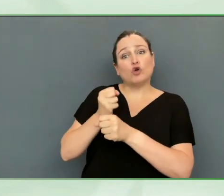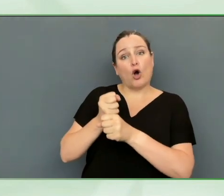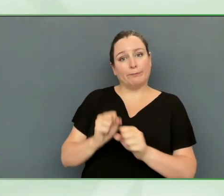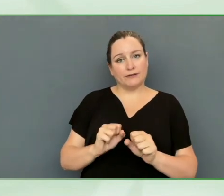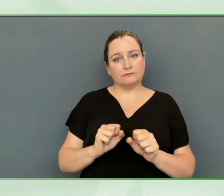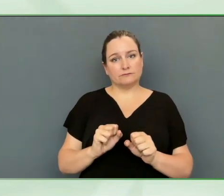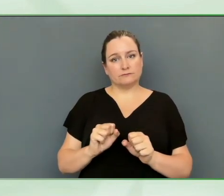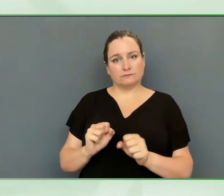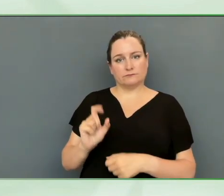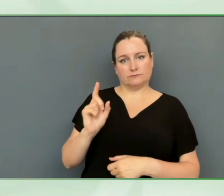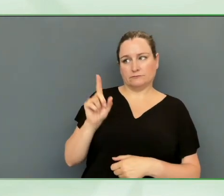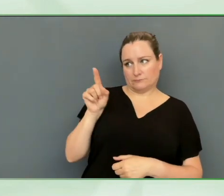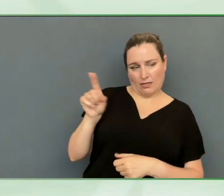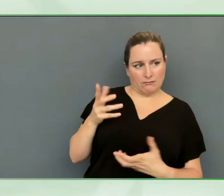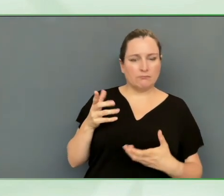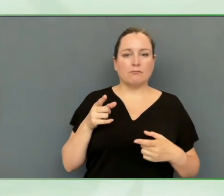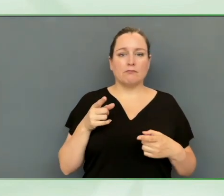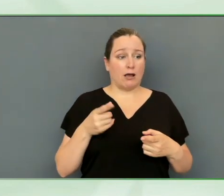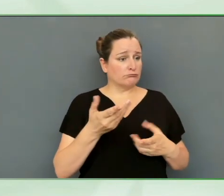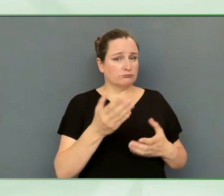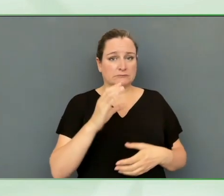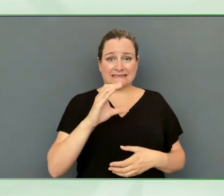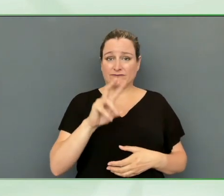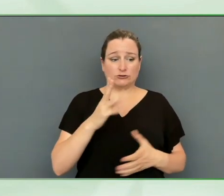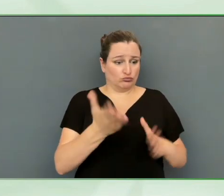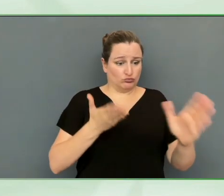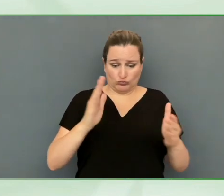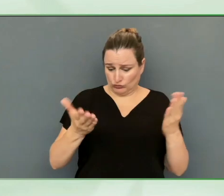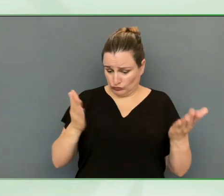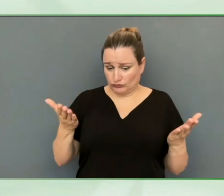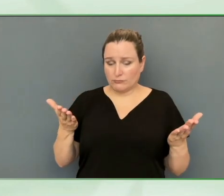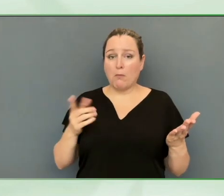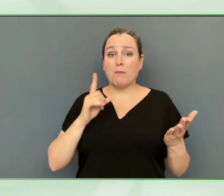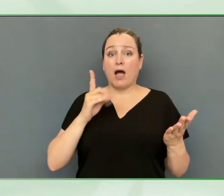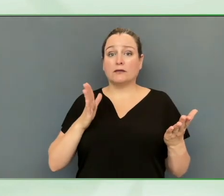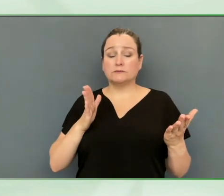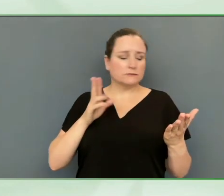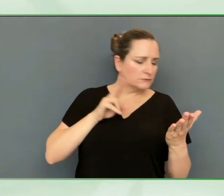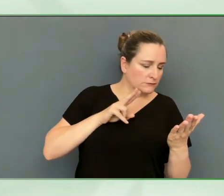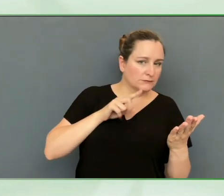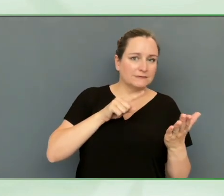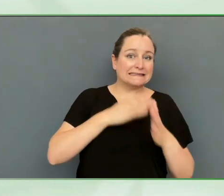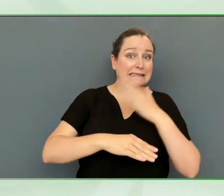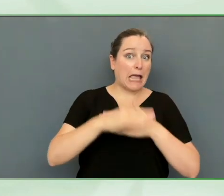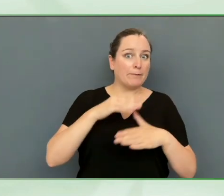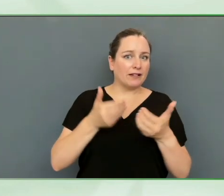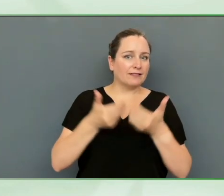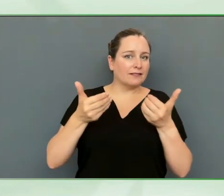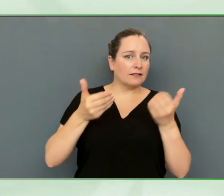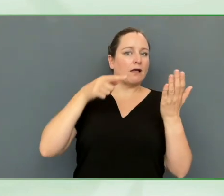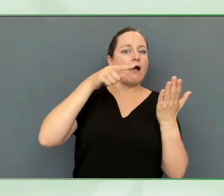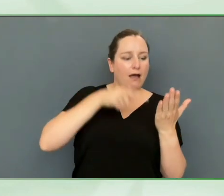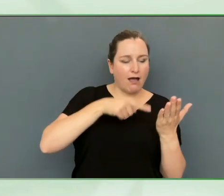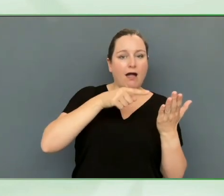It's an avenue for people with disabilities to get an opportunity, at least to get to the interview level.